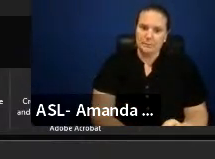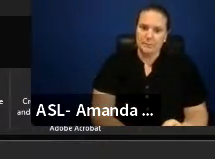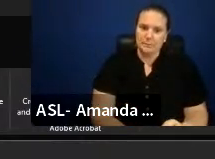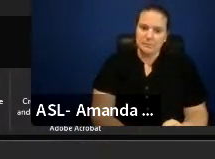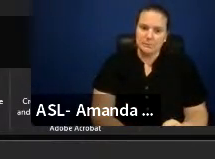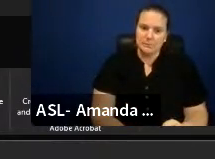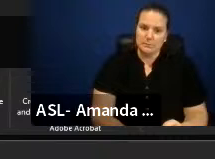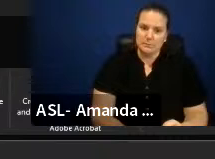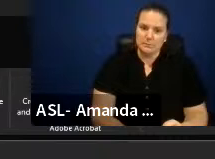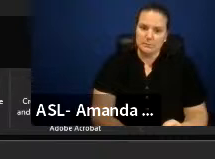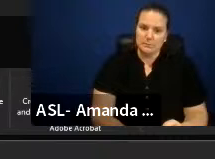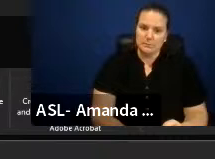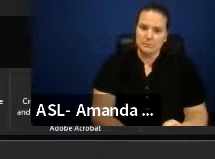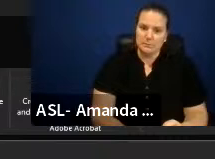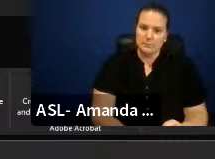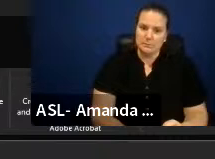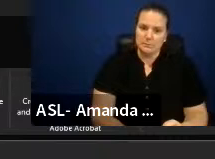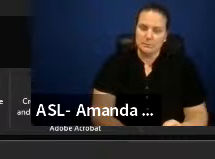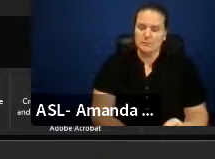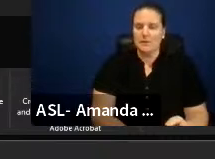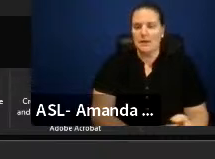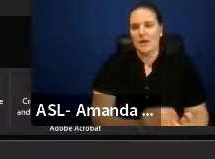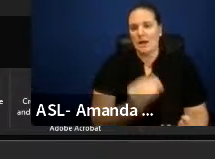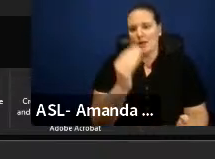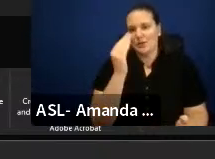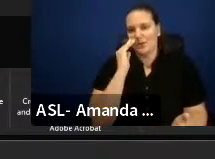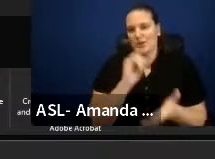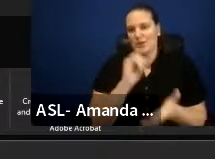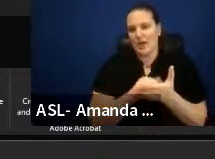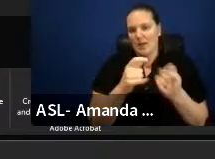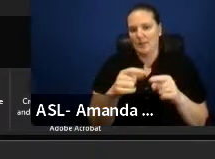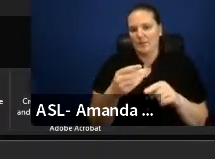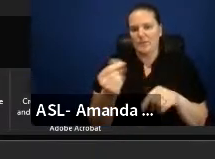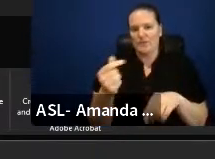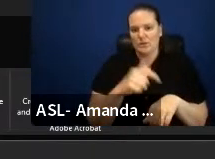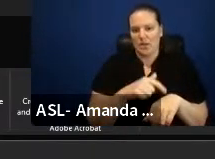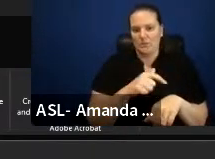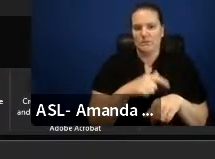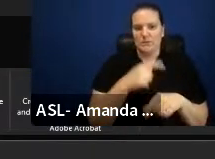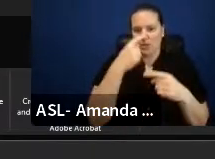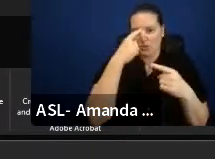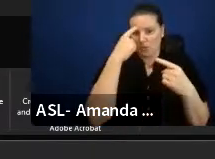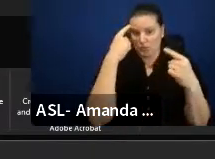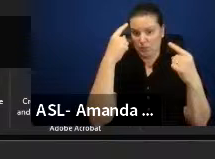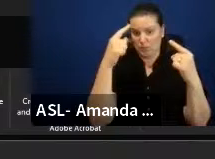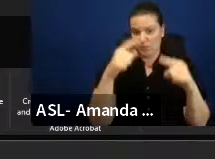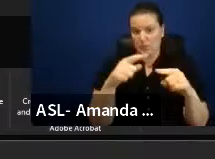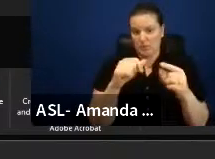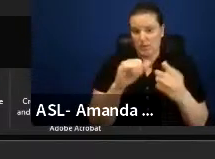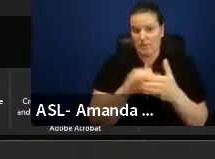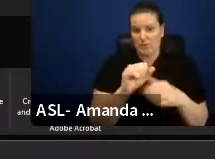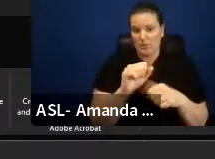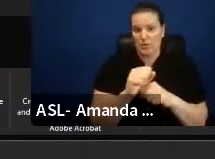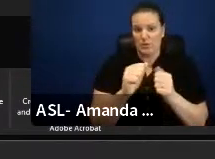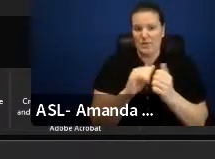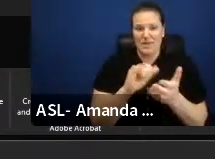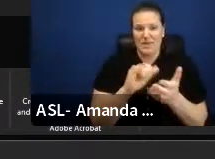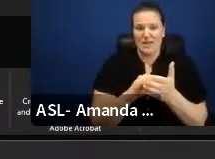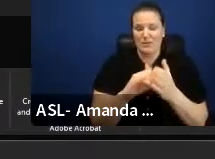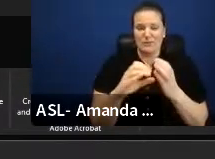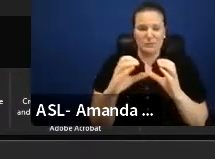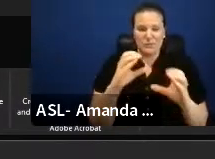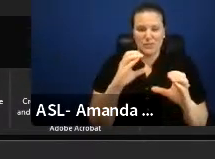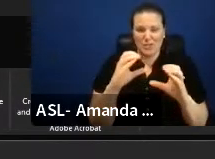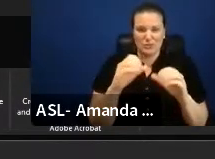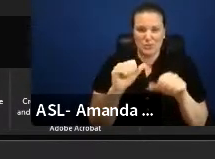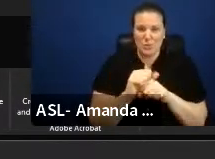And I know it's come up a couple of times, because I agree, I think, Shivana, we have to work with street outreach teams and actually get communication to our homeless service providers,